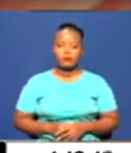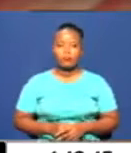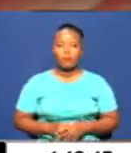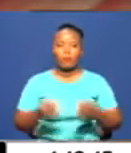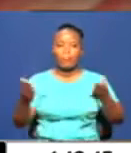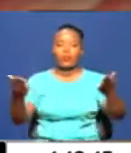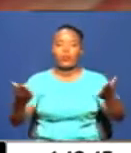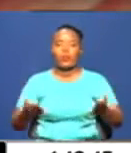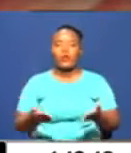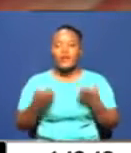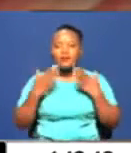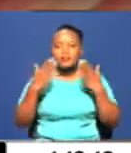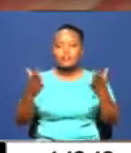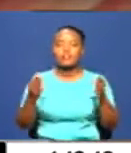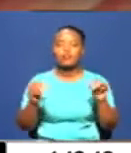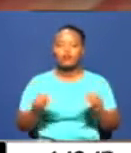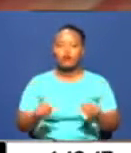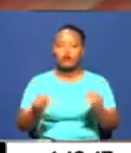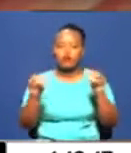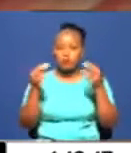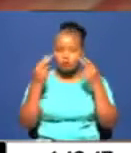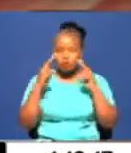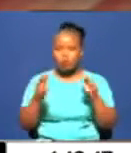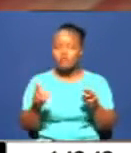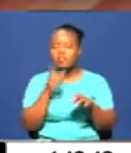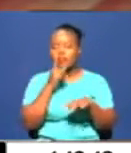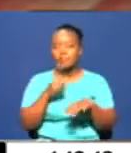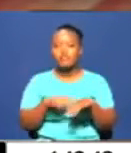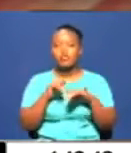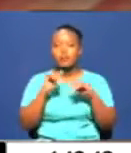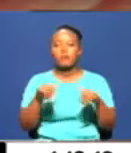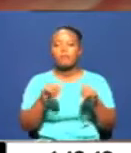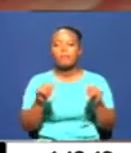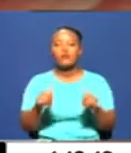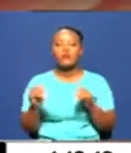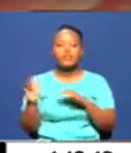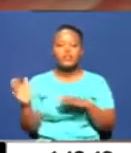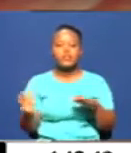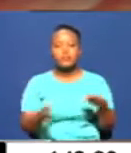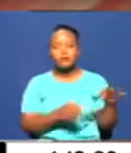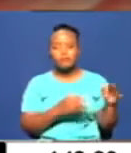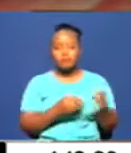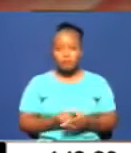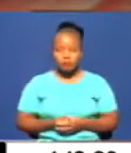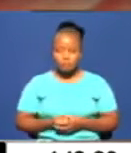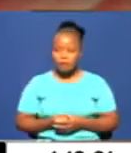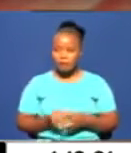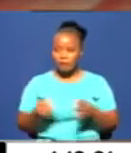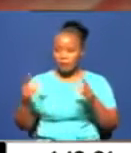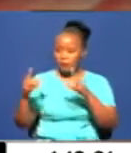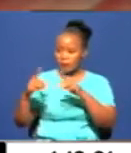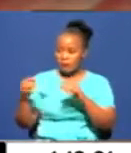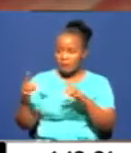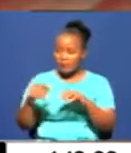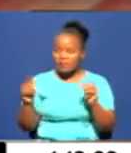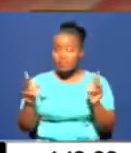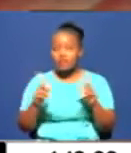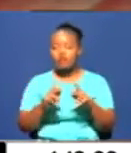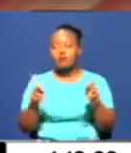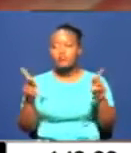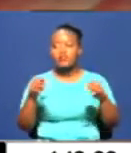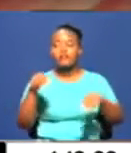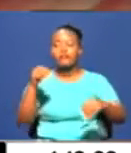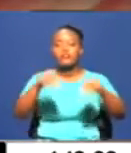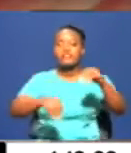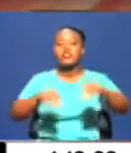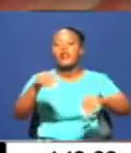Welcome back. Thank you for staying with us. This is Lunchtime News. We move on to messages of peaceful elections